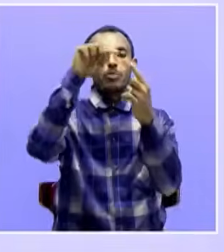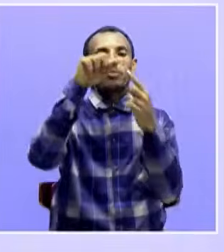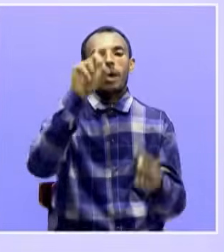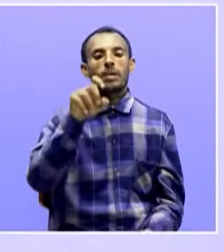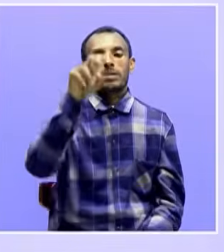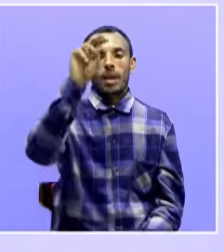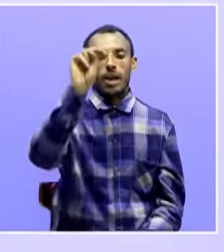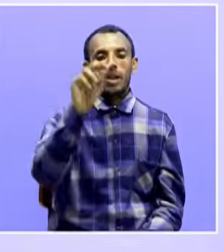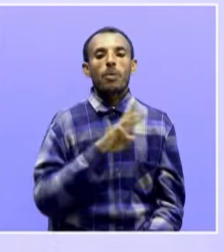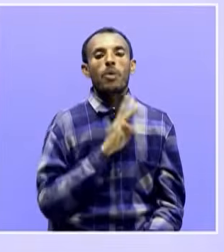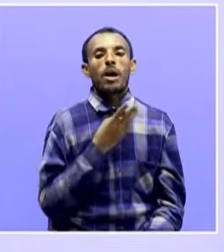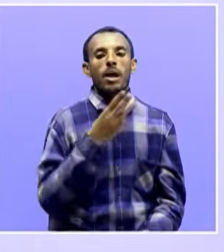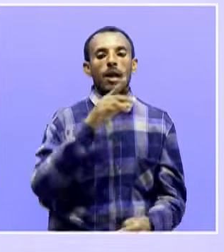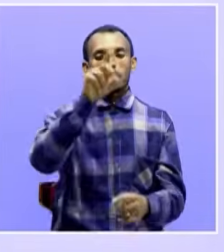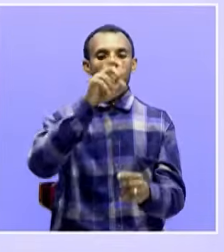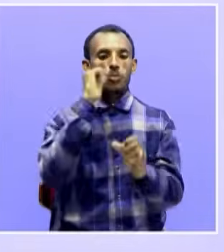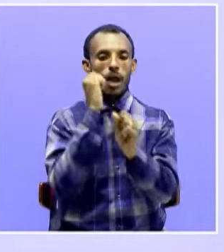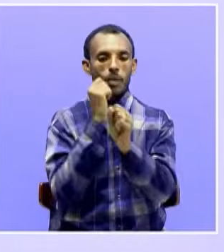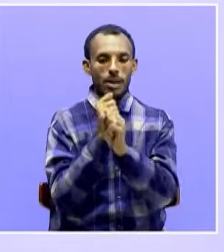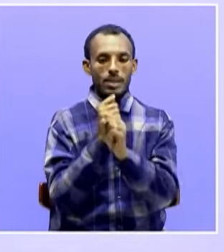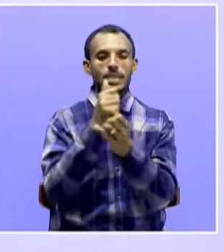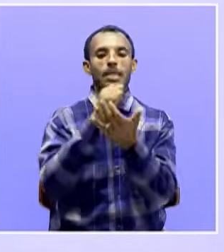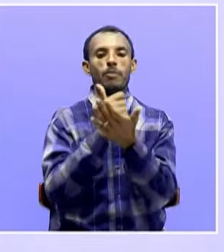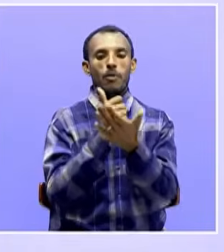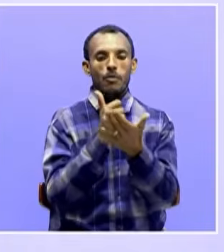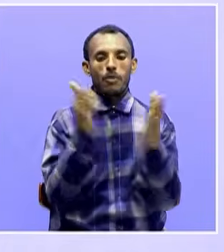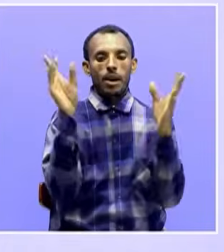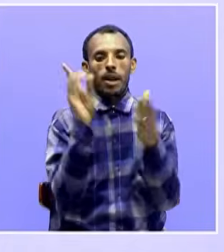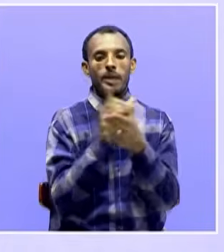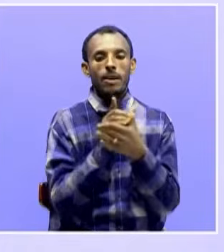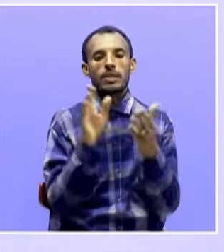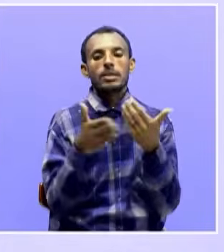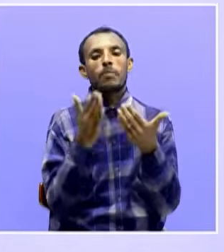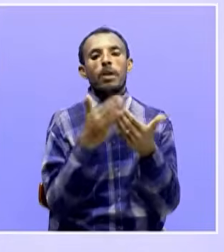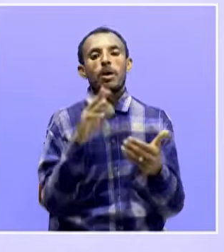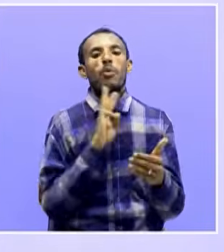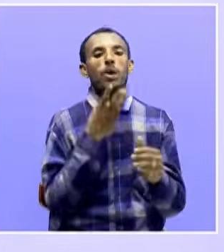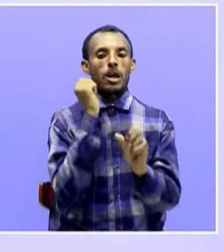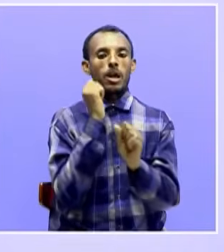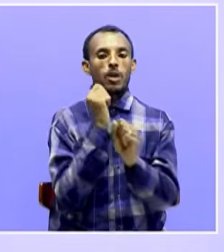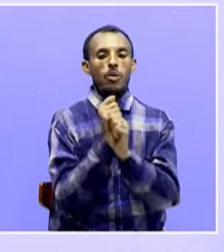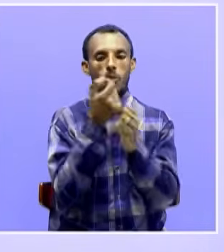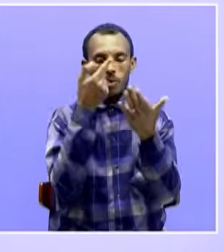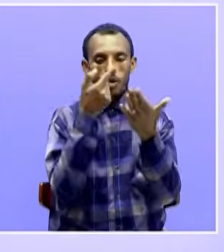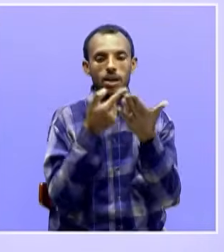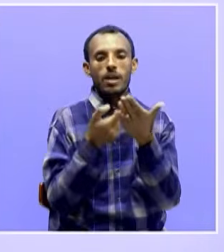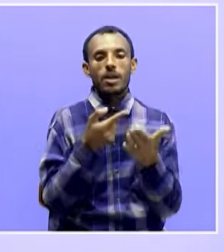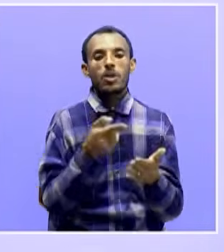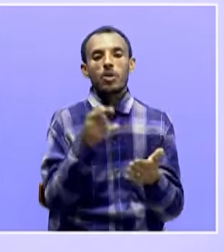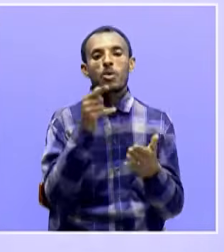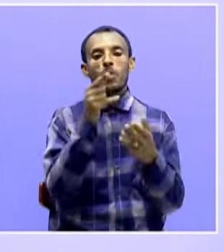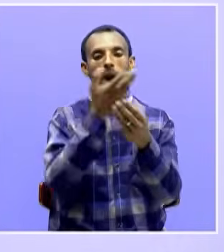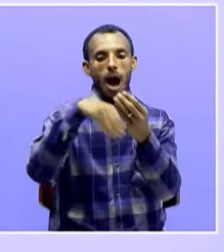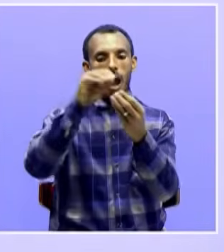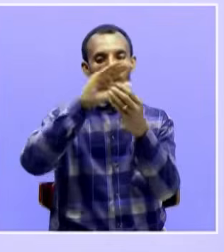if we are asked to calculate the mean of this set of data, simply what you do is you add all the set of